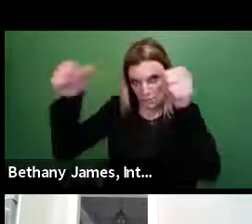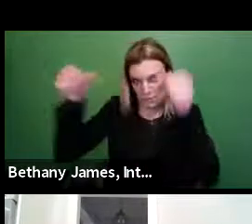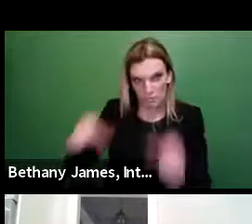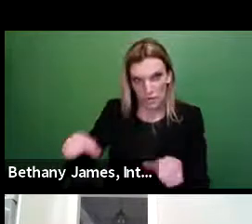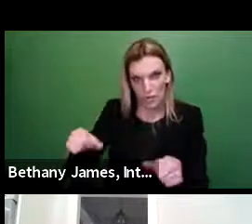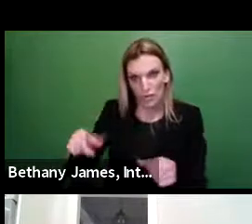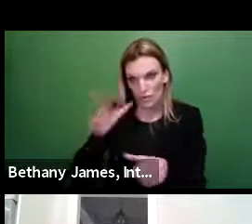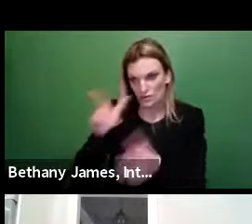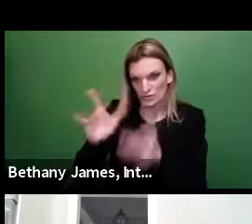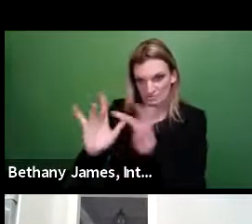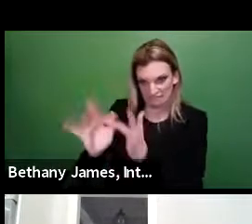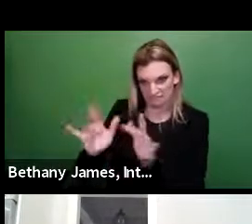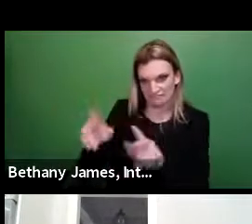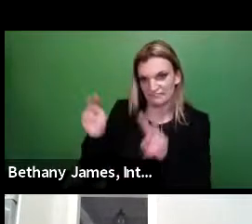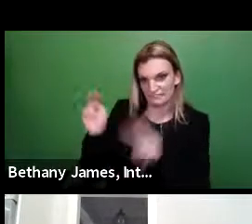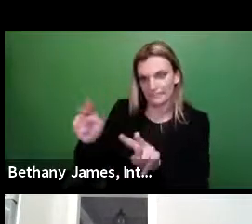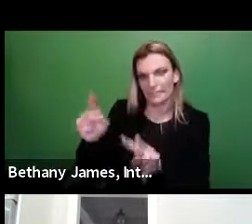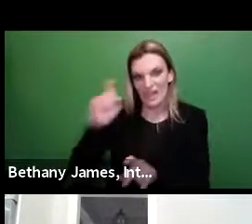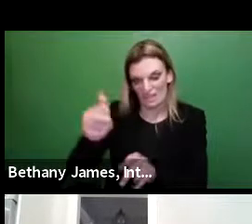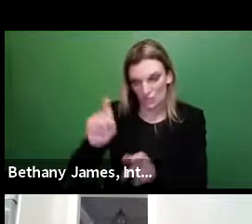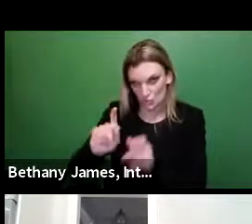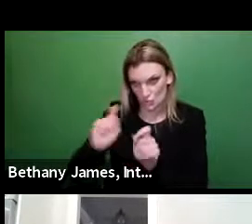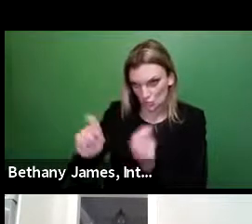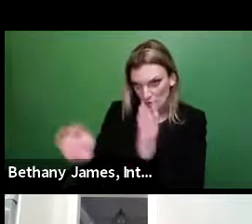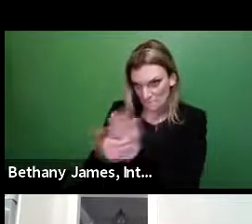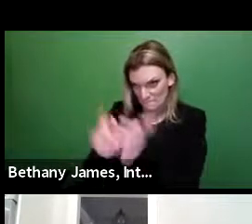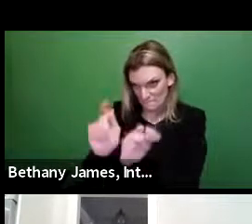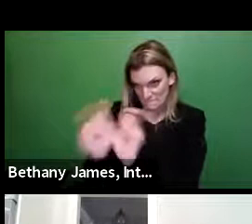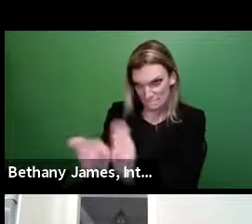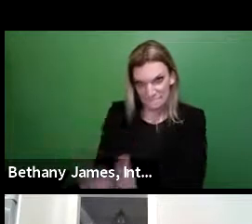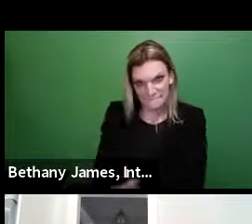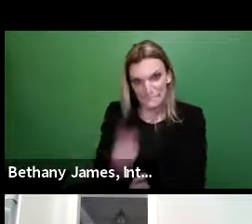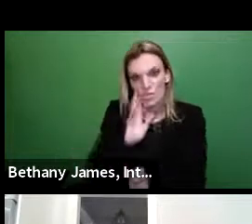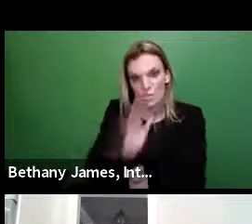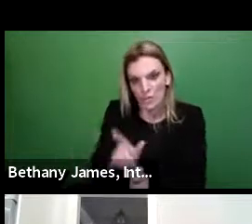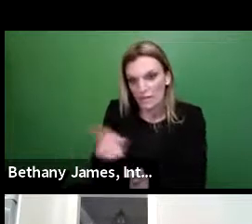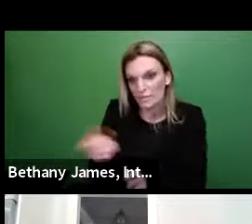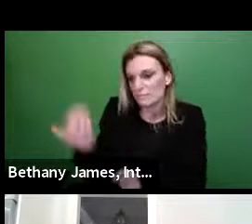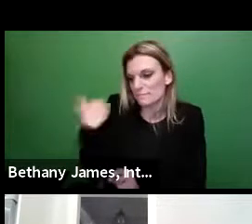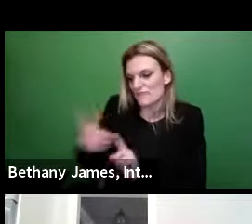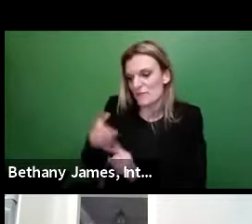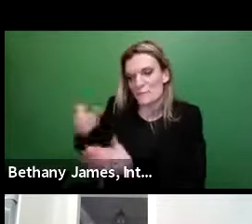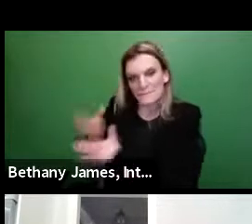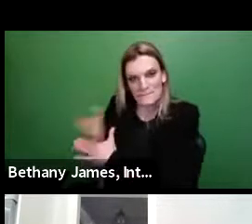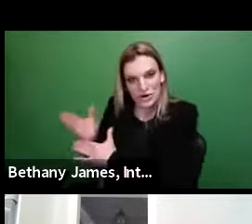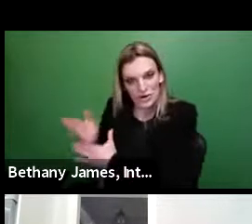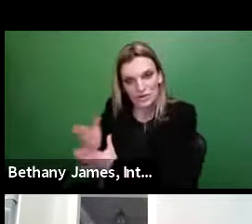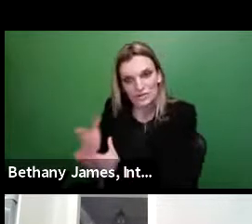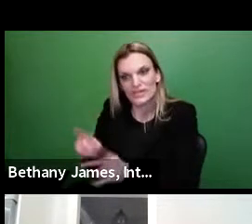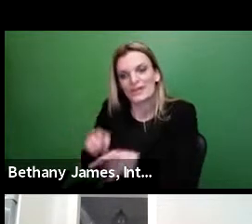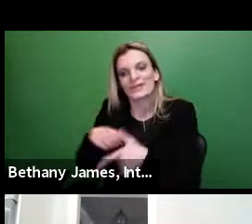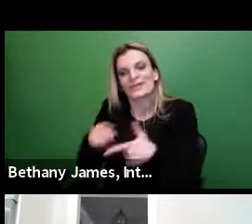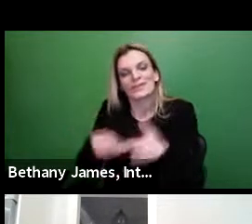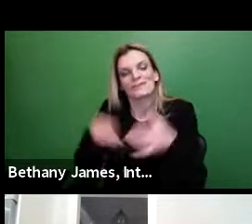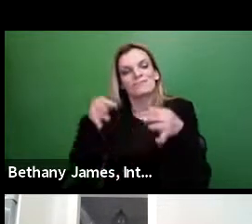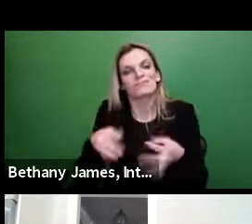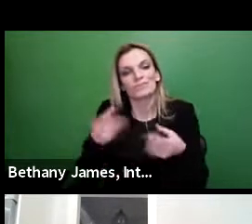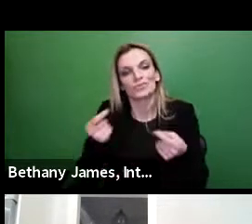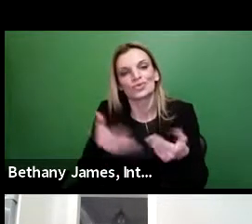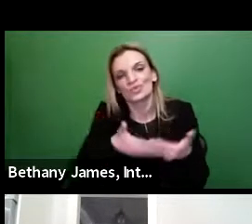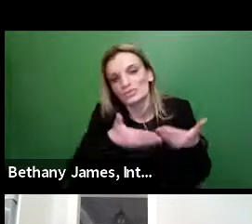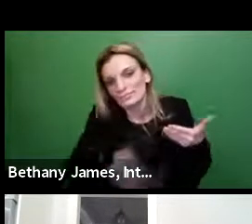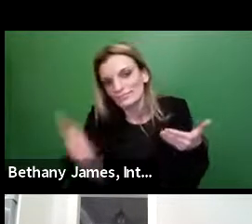need to amend the memorandum of understanding that was completed previously by the partners, and determine what other next steps need